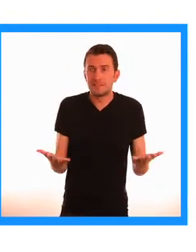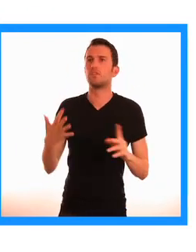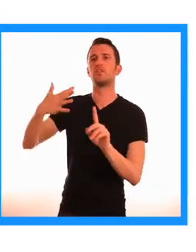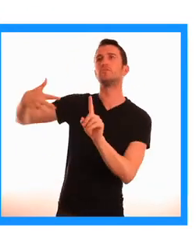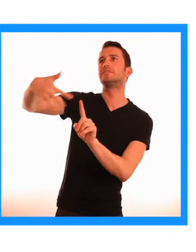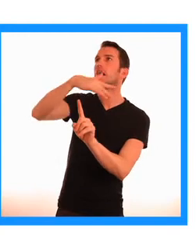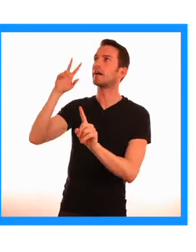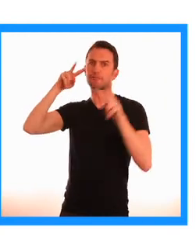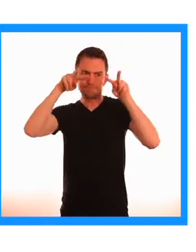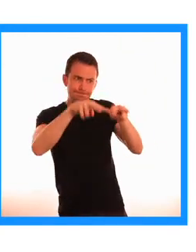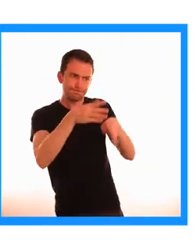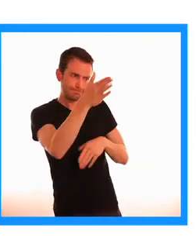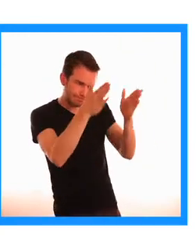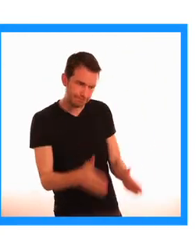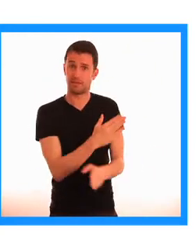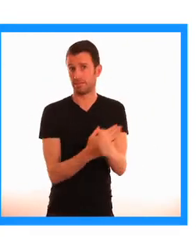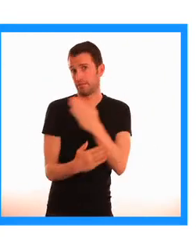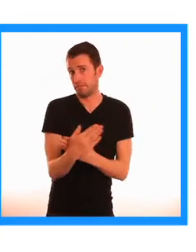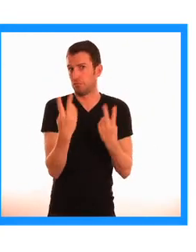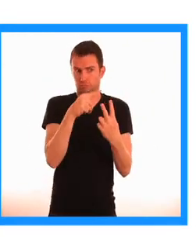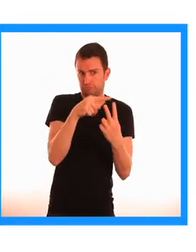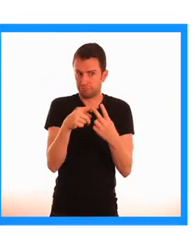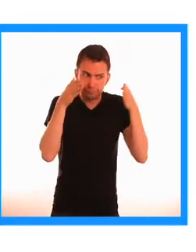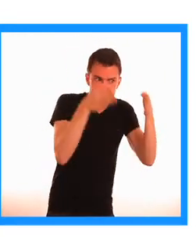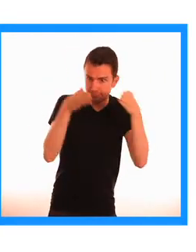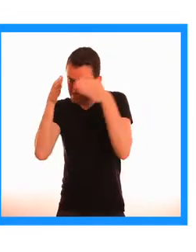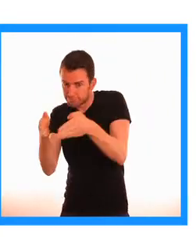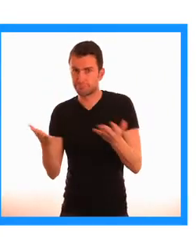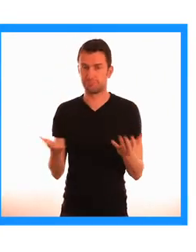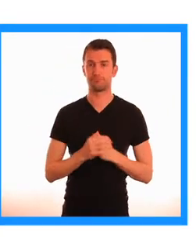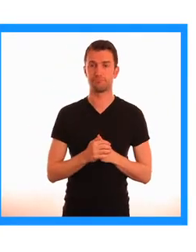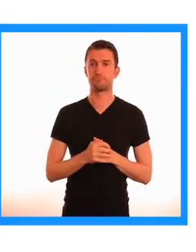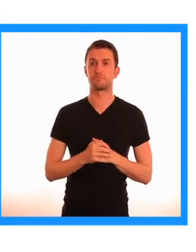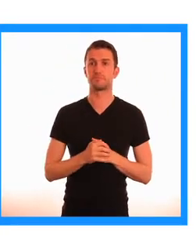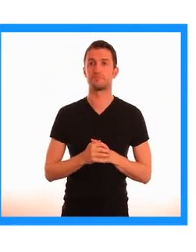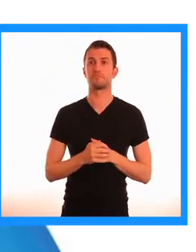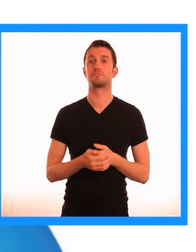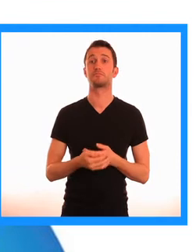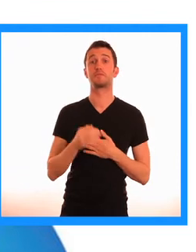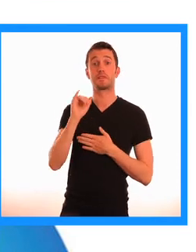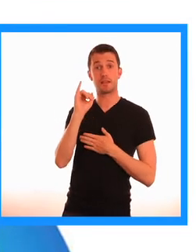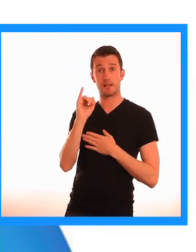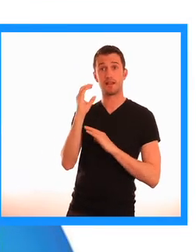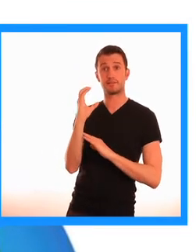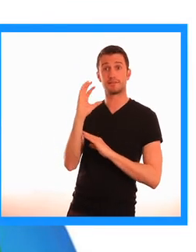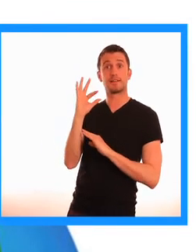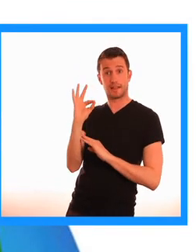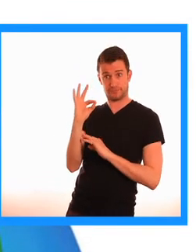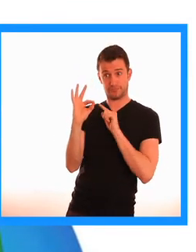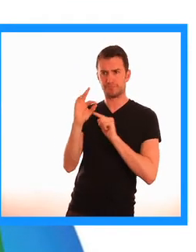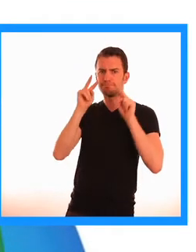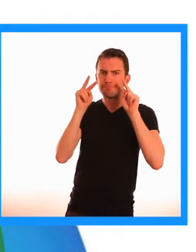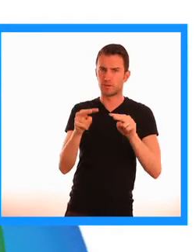in context, and therefore it is meaningful to assess bodily and also societal and environmental factors. Derived from